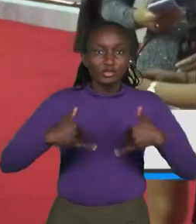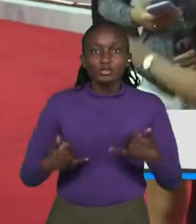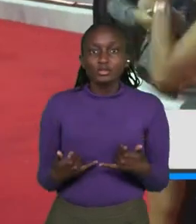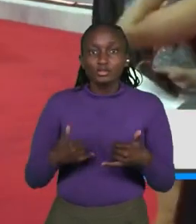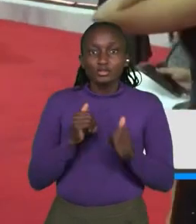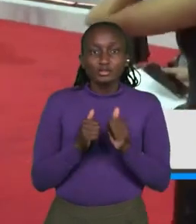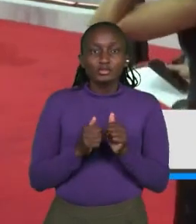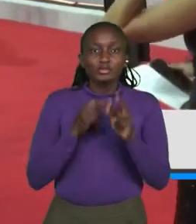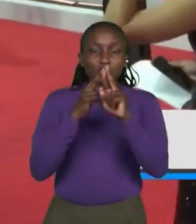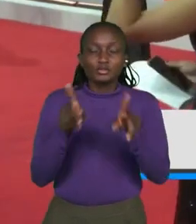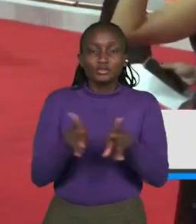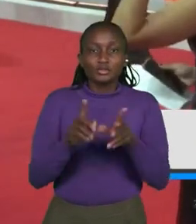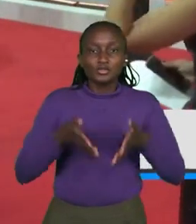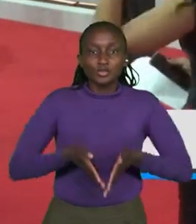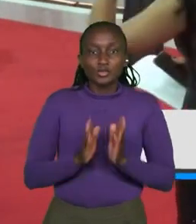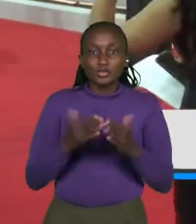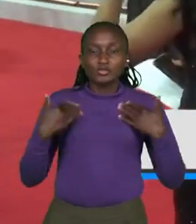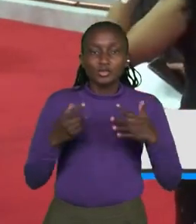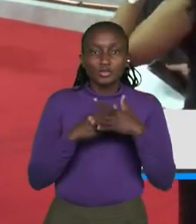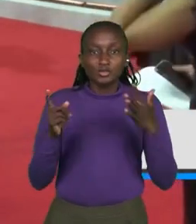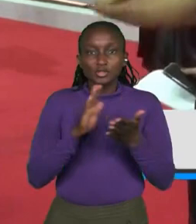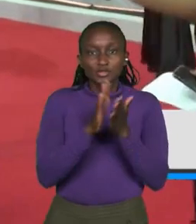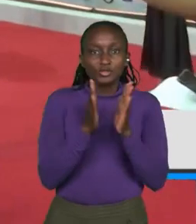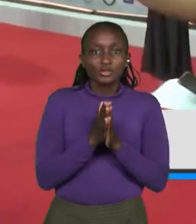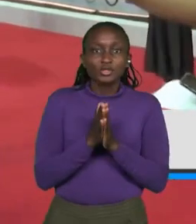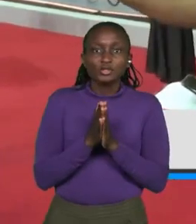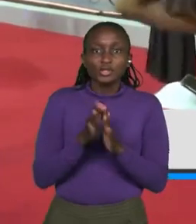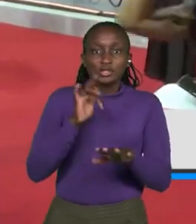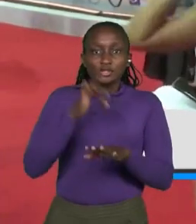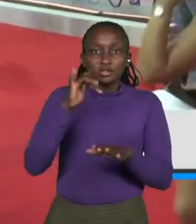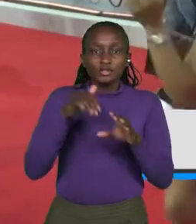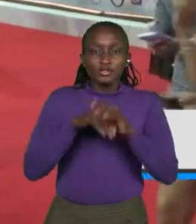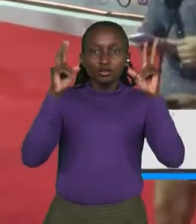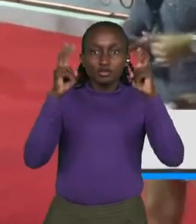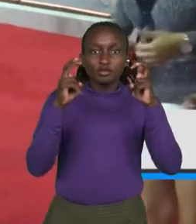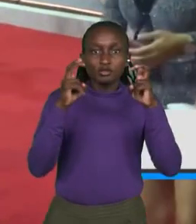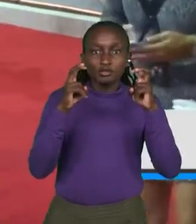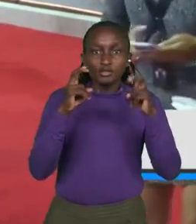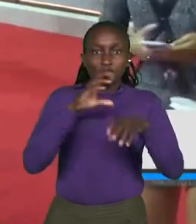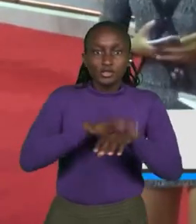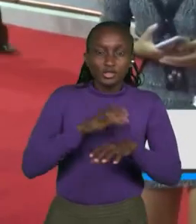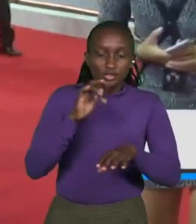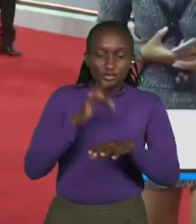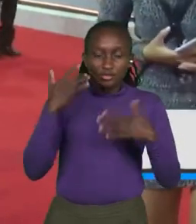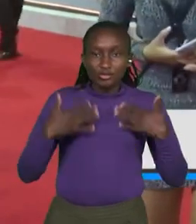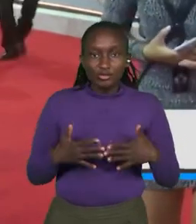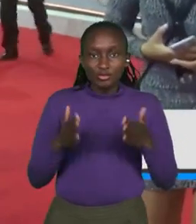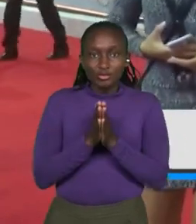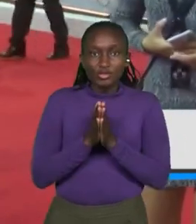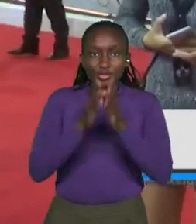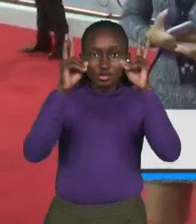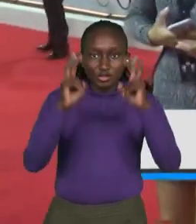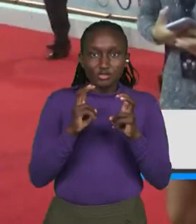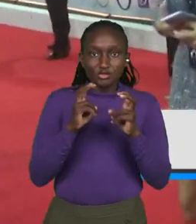always received in the same ways. People have started to become desensitized to the issue. they don't get affected by the issue the way they